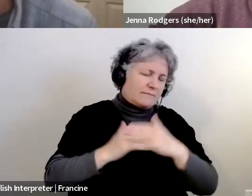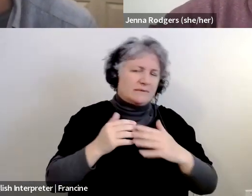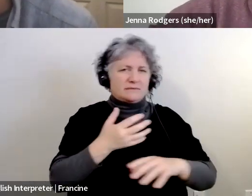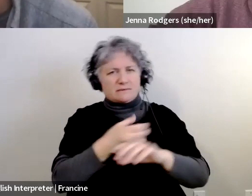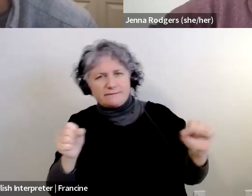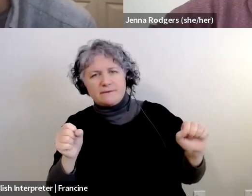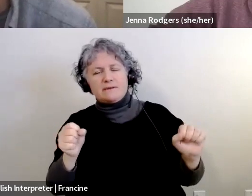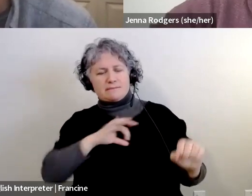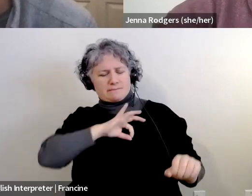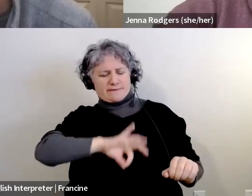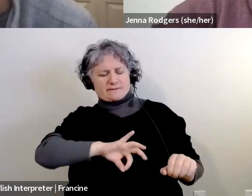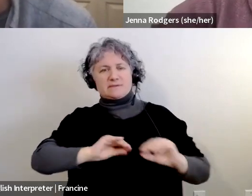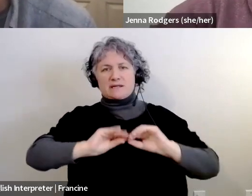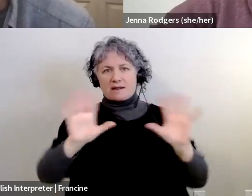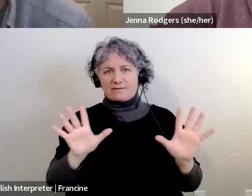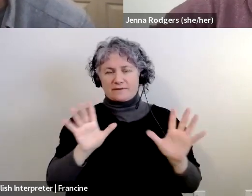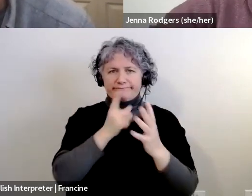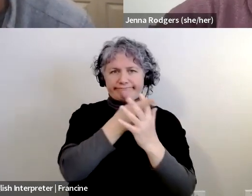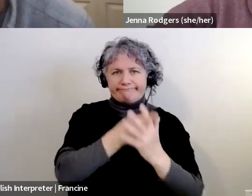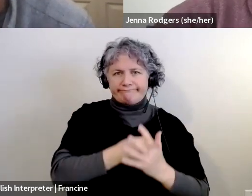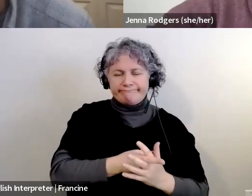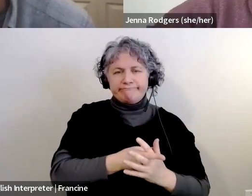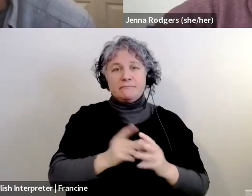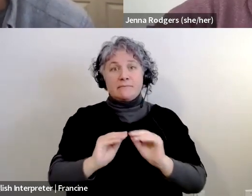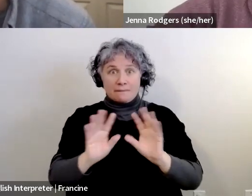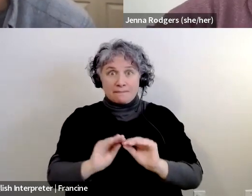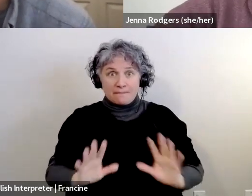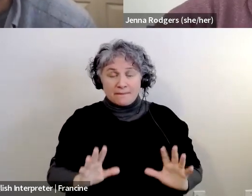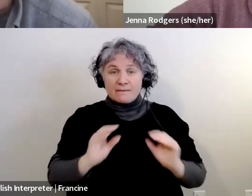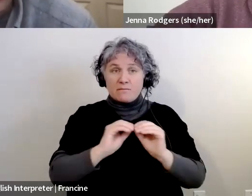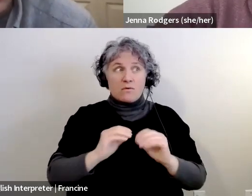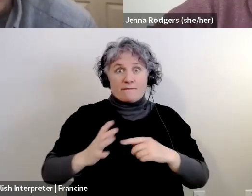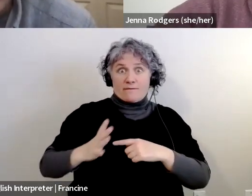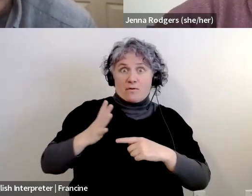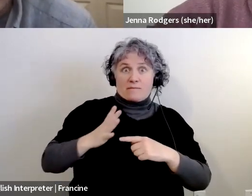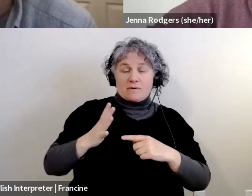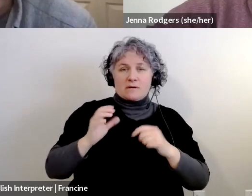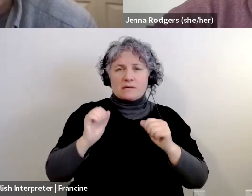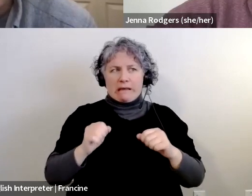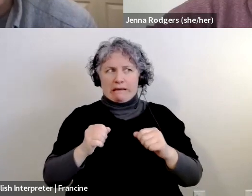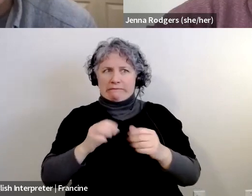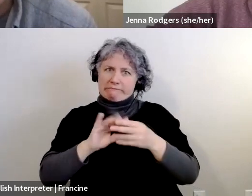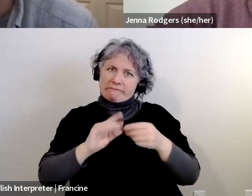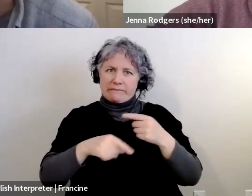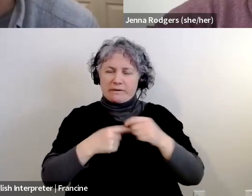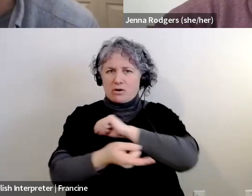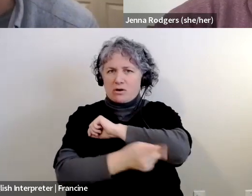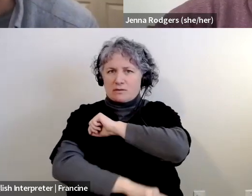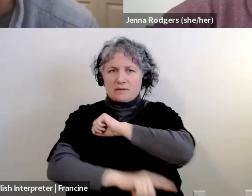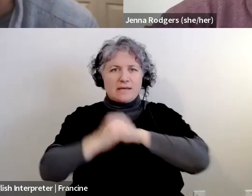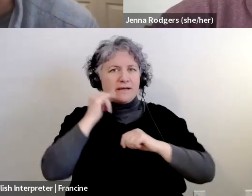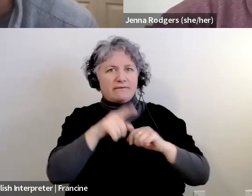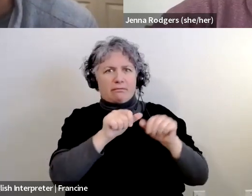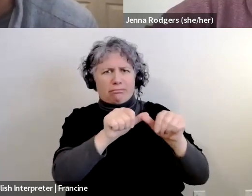benefits. A clarification in a more formal setting could be about some of the consequences if a person doesn't shift